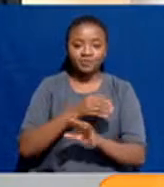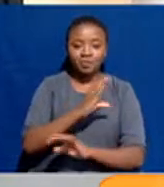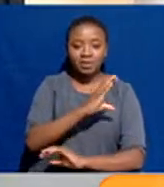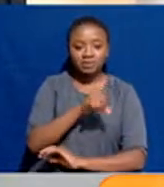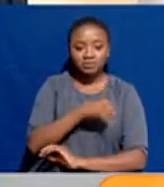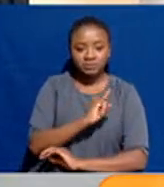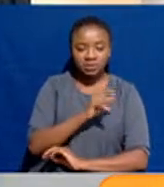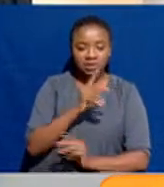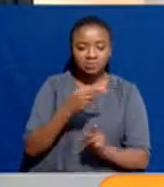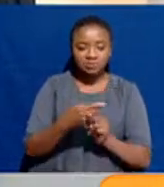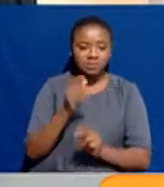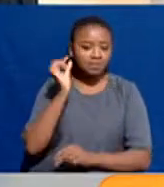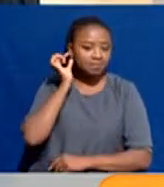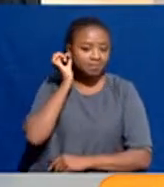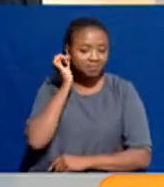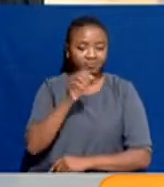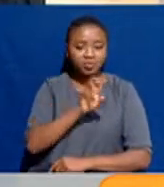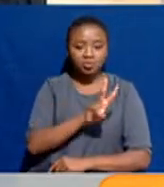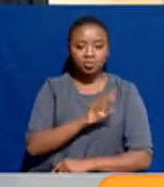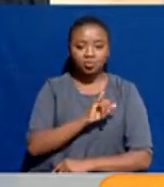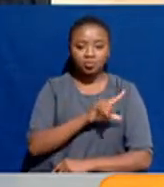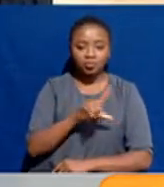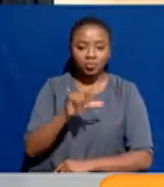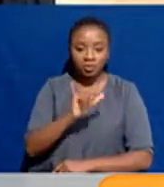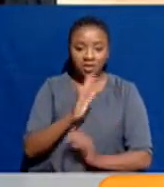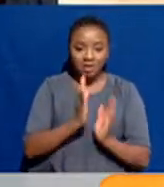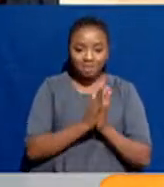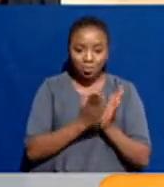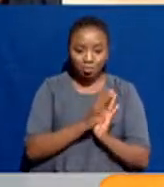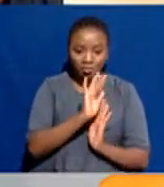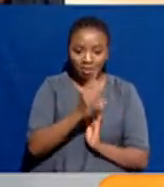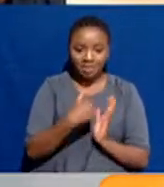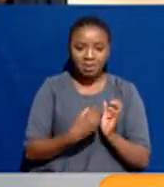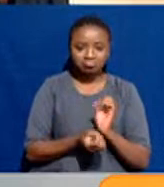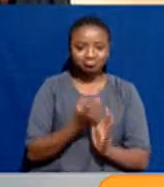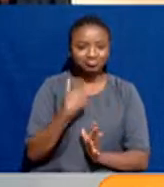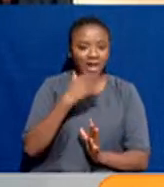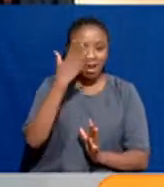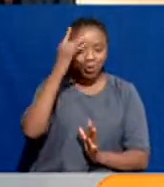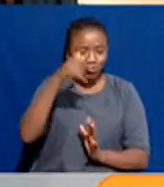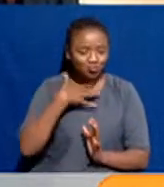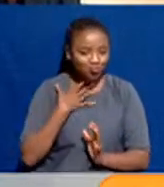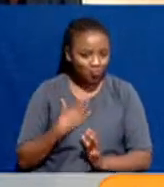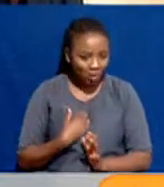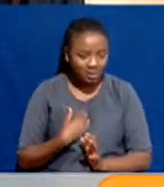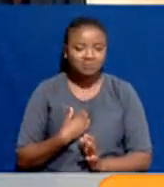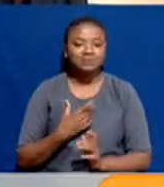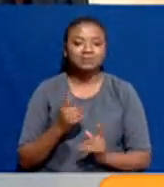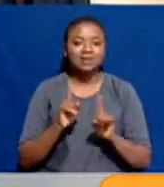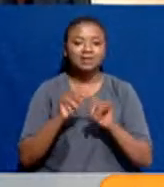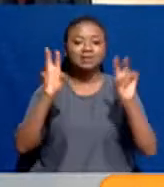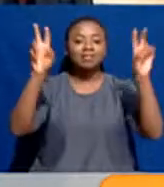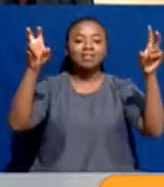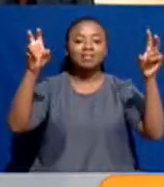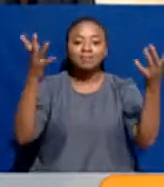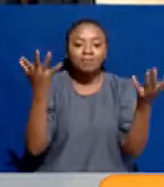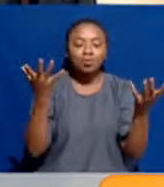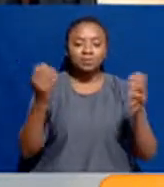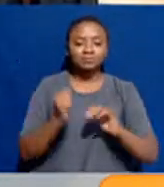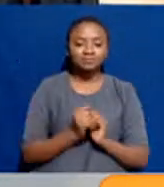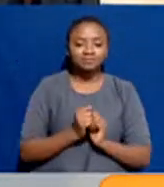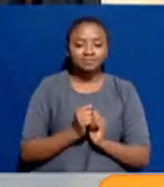is Dr. Willy Mutunga, who, by the way, his autobiography is coming out soon. I know you've been asking, and guess the title. It's